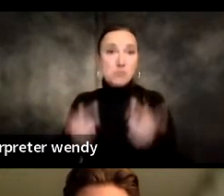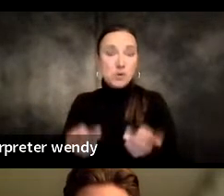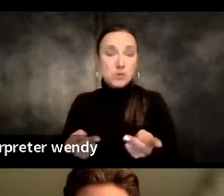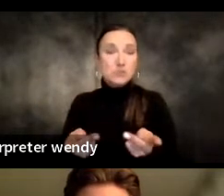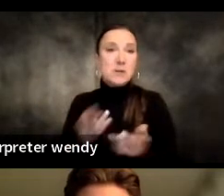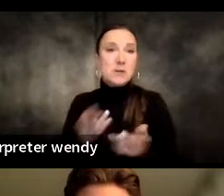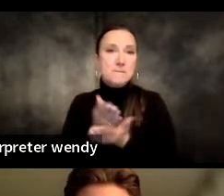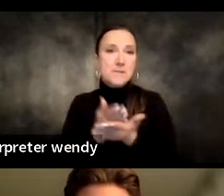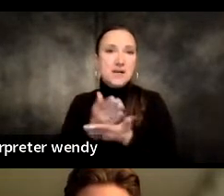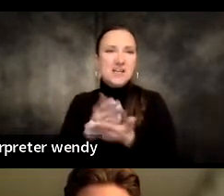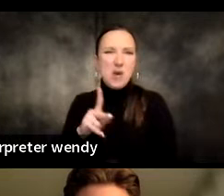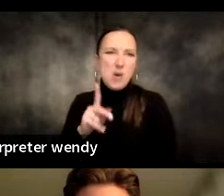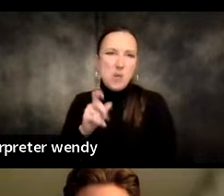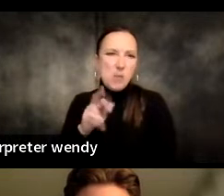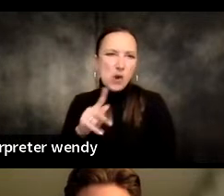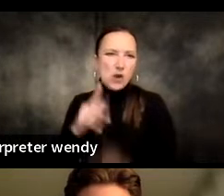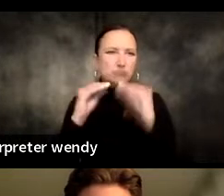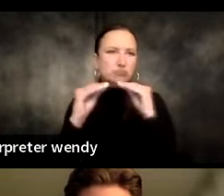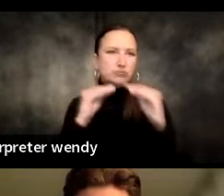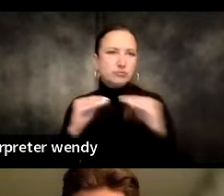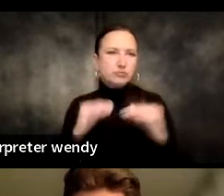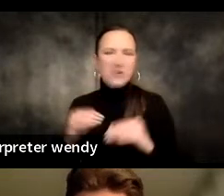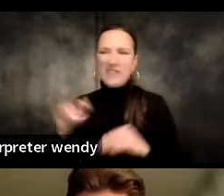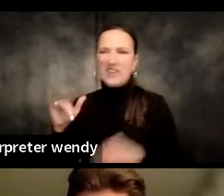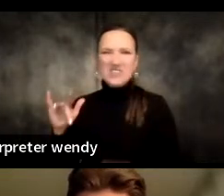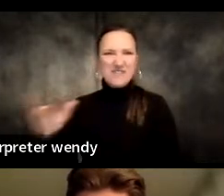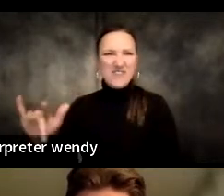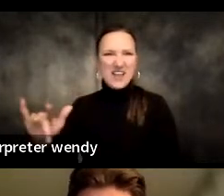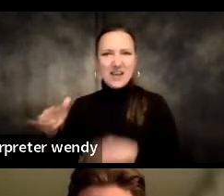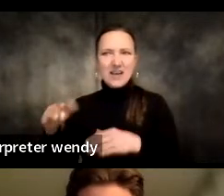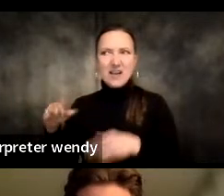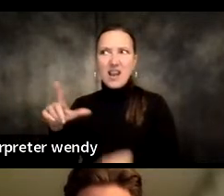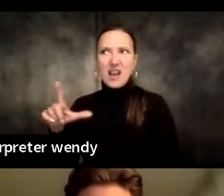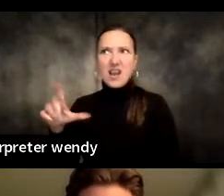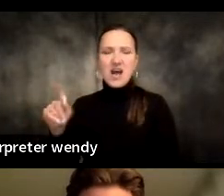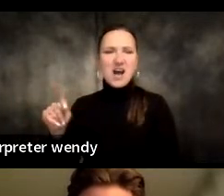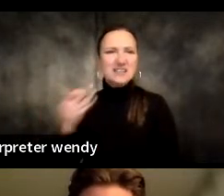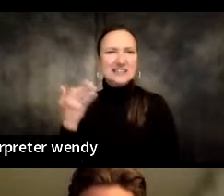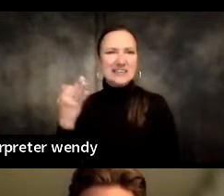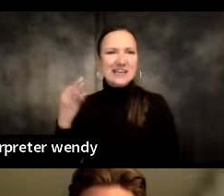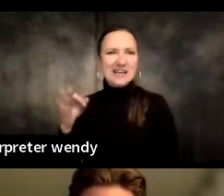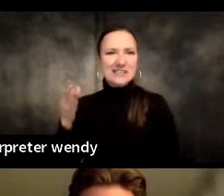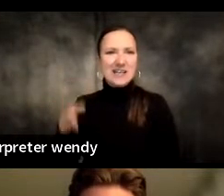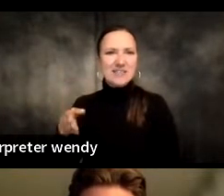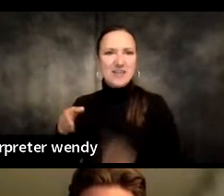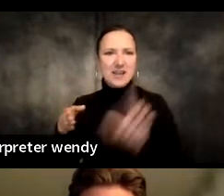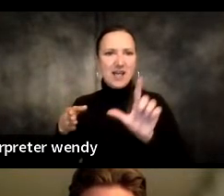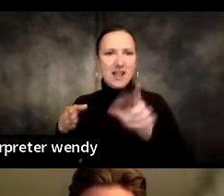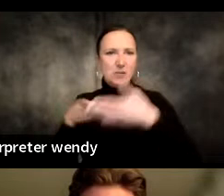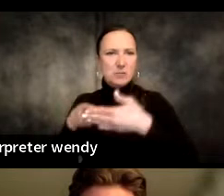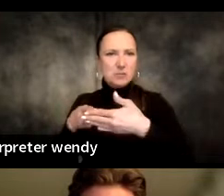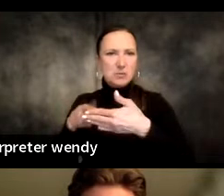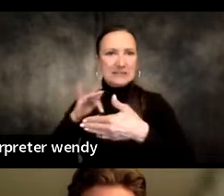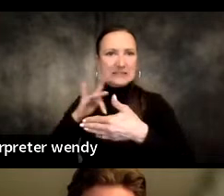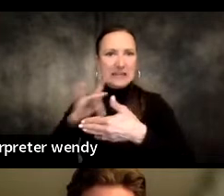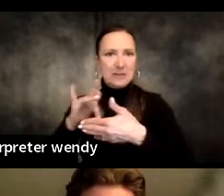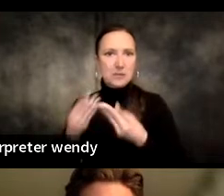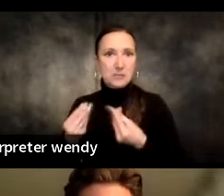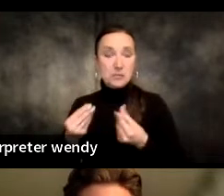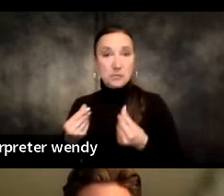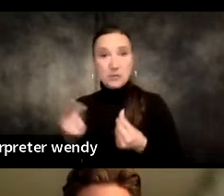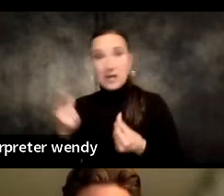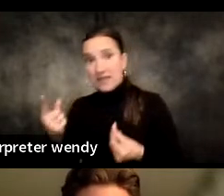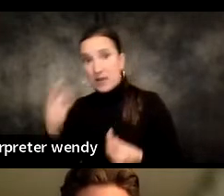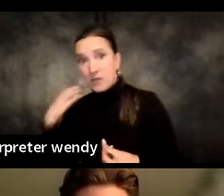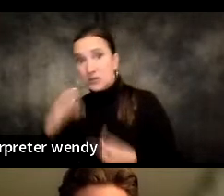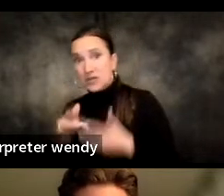budget for park upgrades to a vacant lot at 19th and L. And I know we've heard from Commissioner Reed May, I believe,